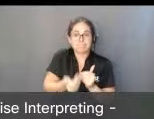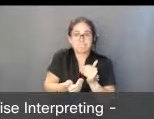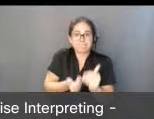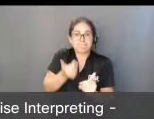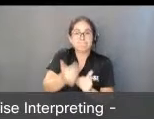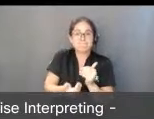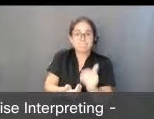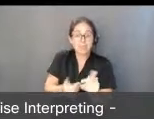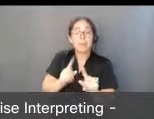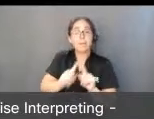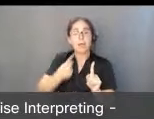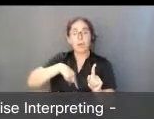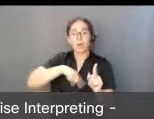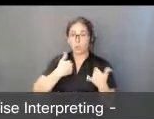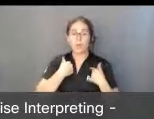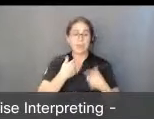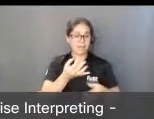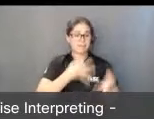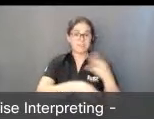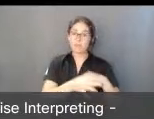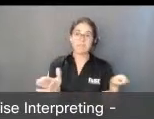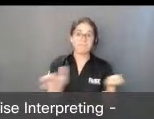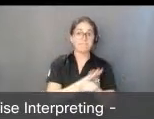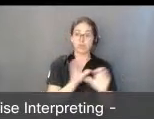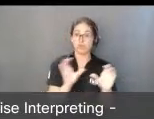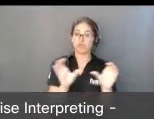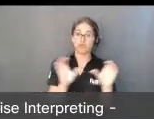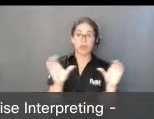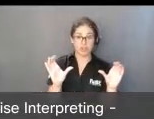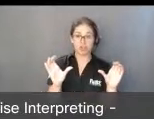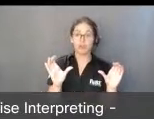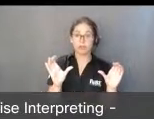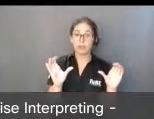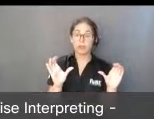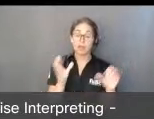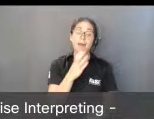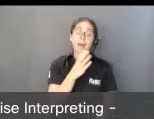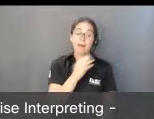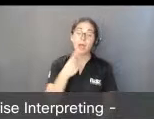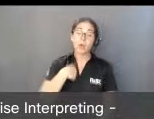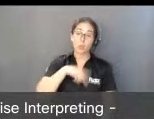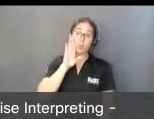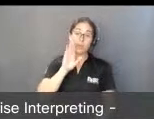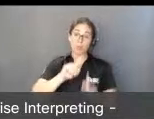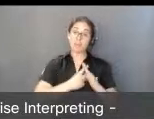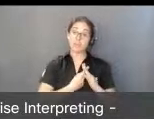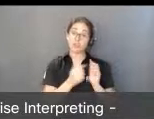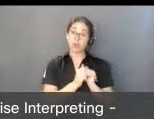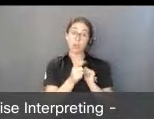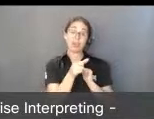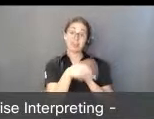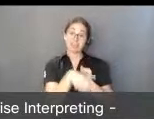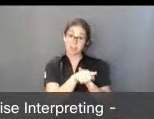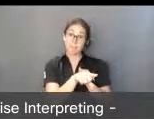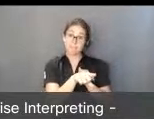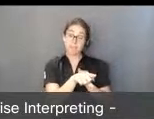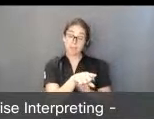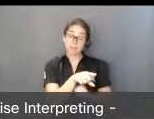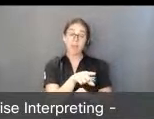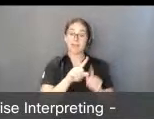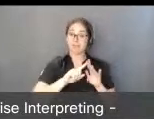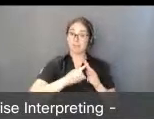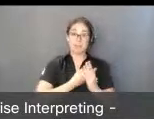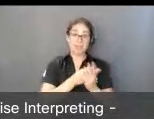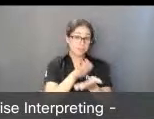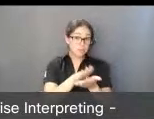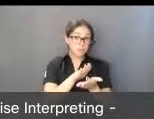we have subs that are fully credentialed, and we are going to start with them. And at the beginning of the school, of